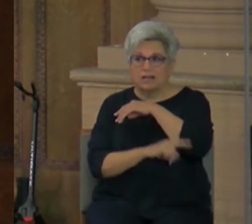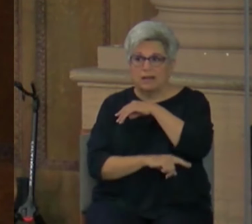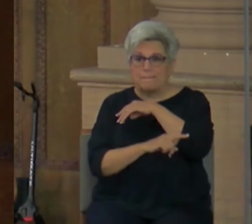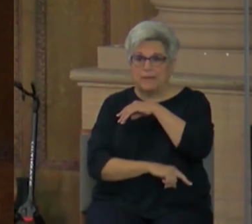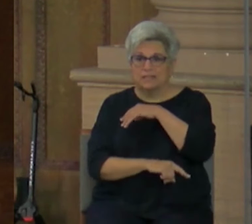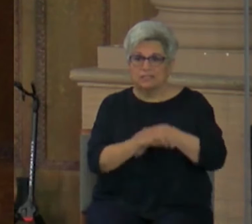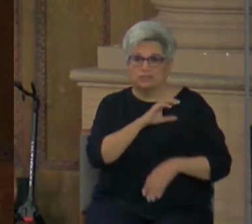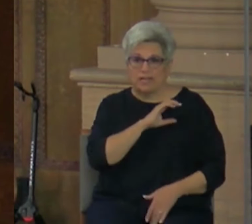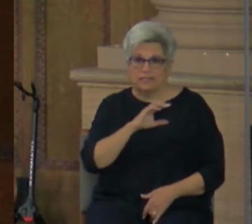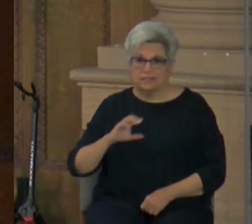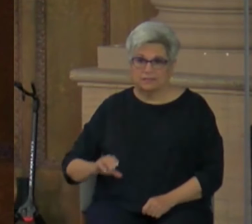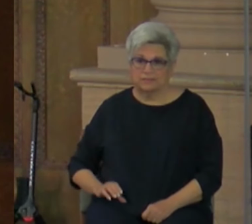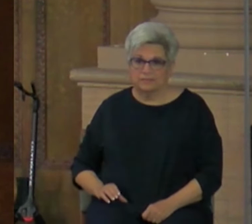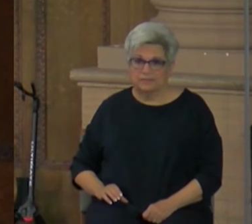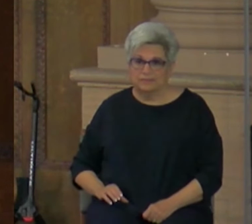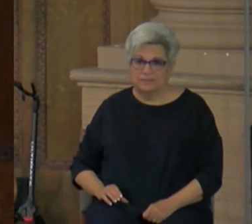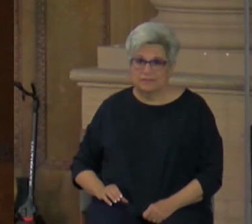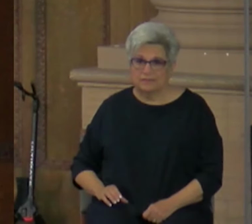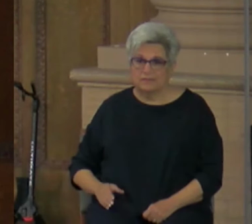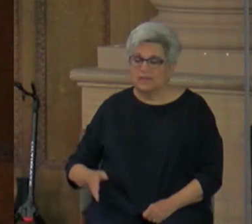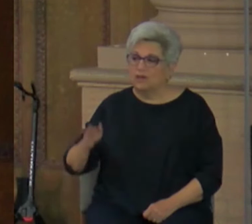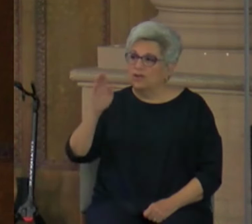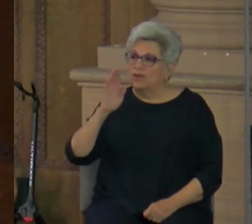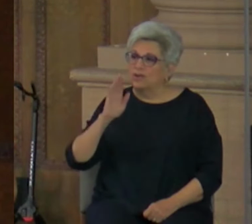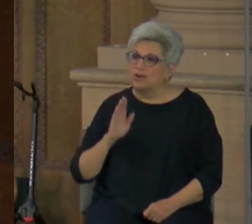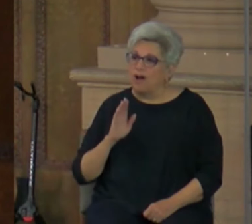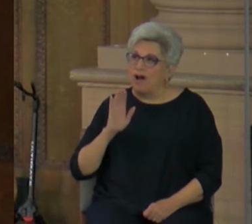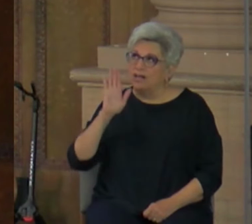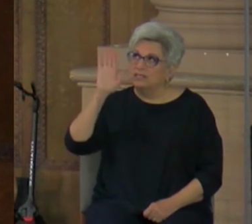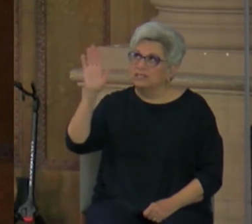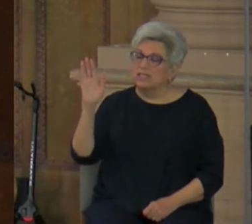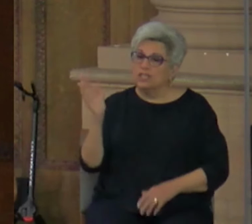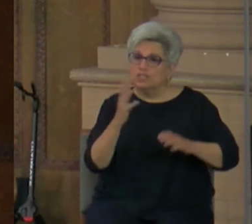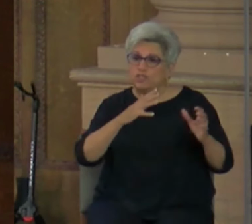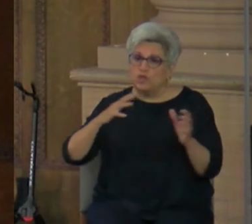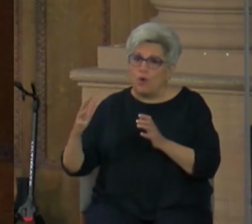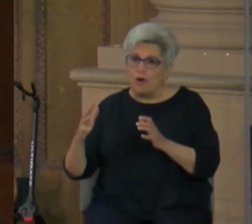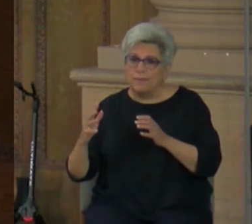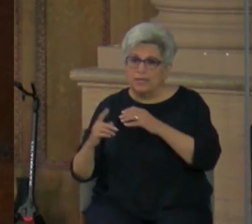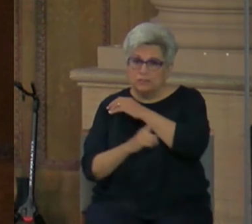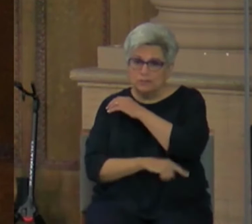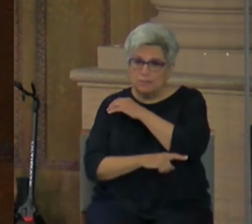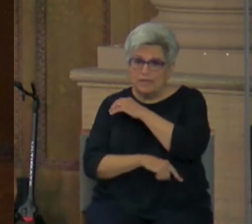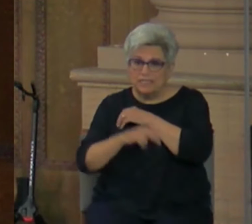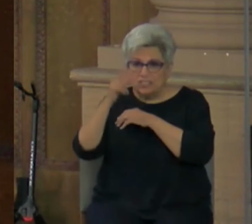God's storm was directed where we never expected it to go, not at his enemy, but at his son.